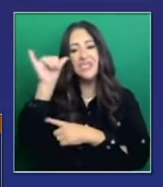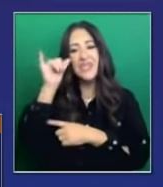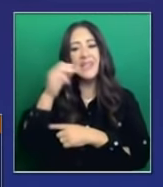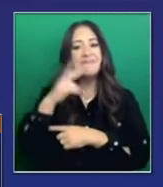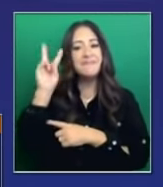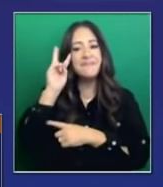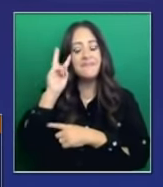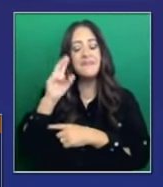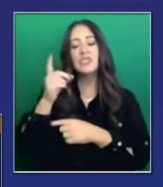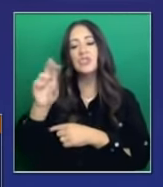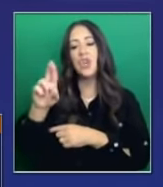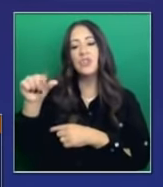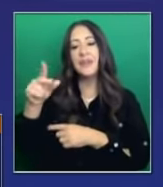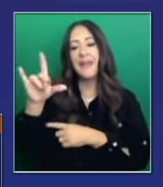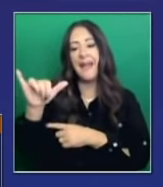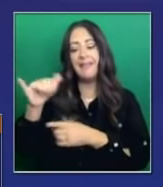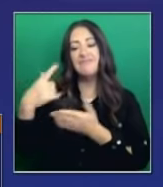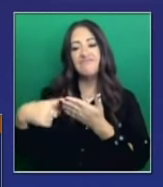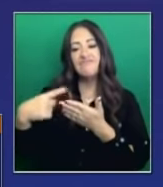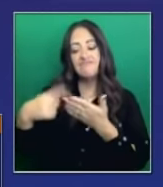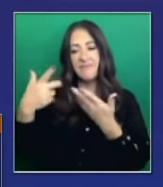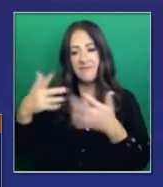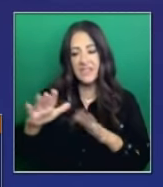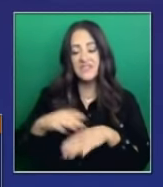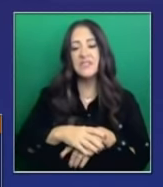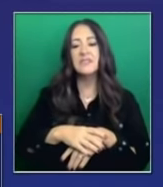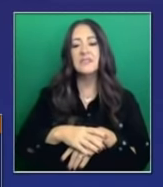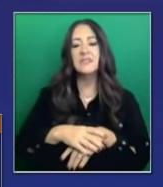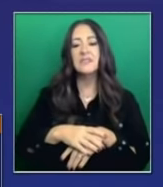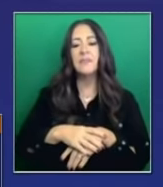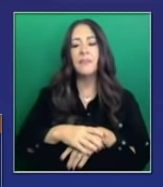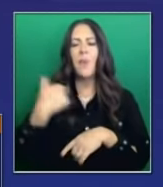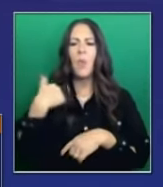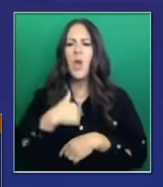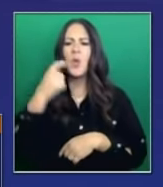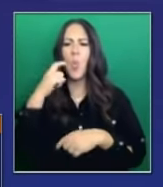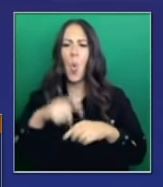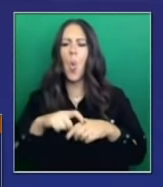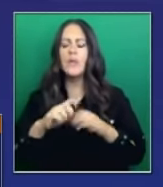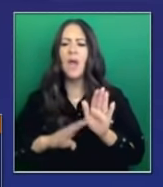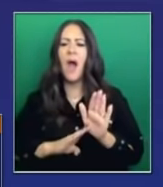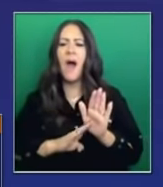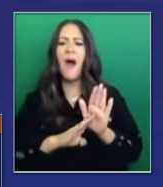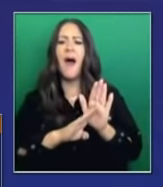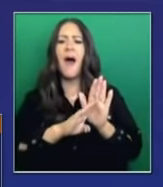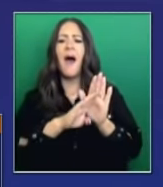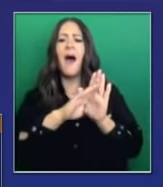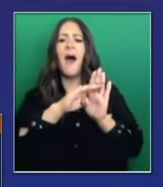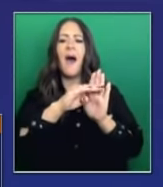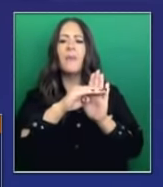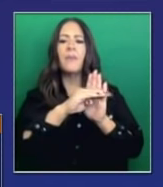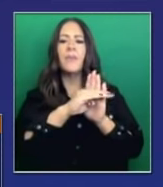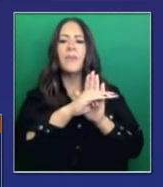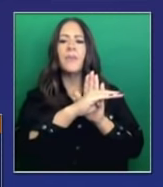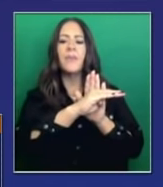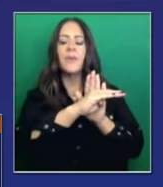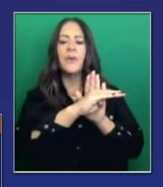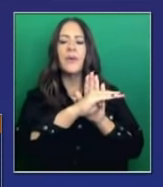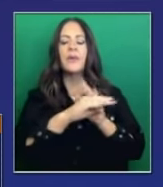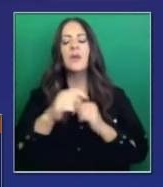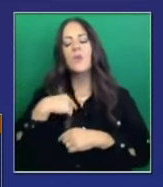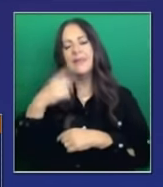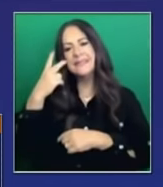yesterday, myself day before, about some of the plateauing we're seeing outside of LA County, outside of Southern California more